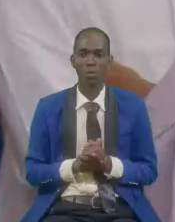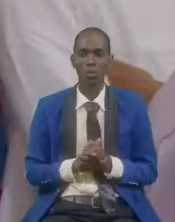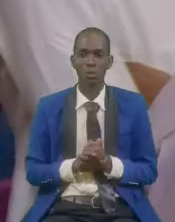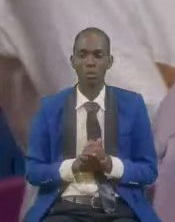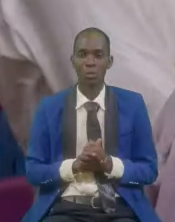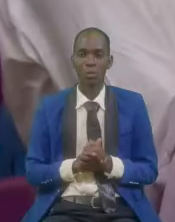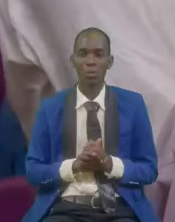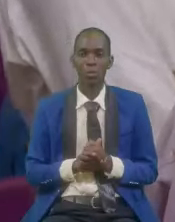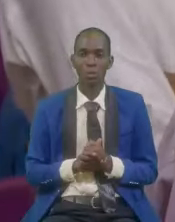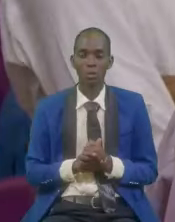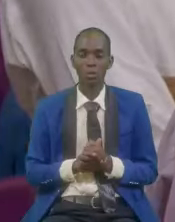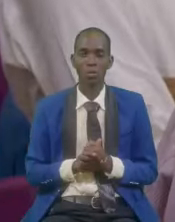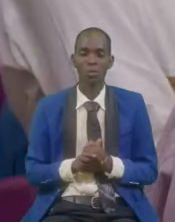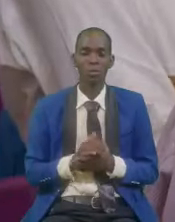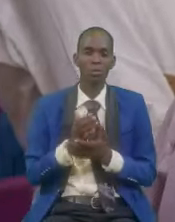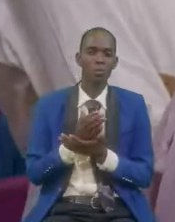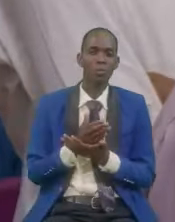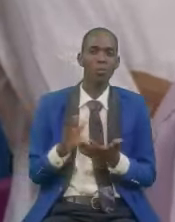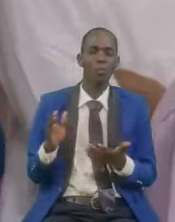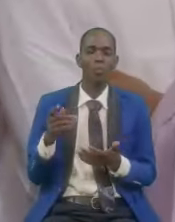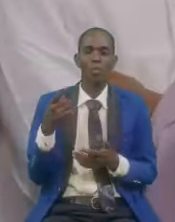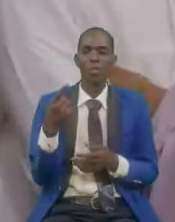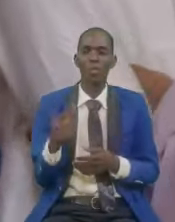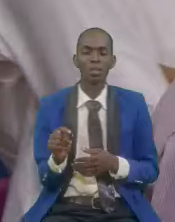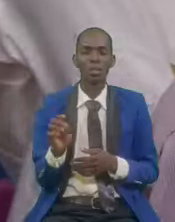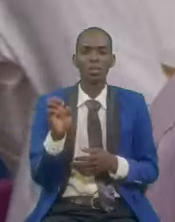the ennobling works,